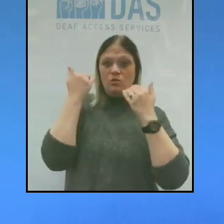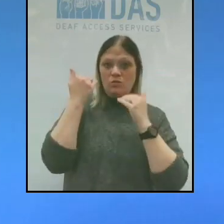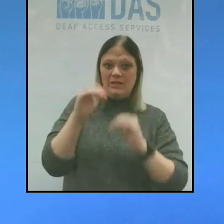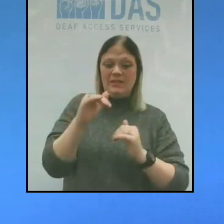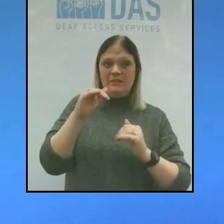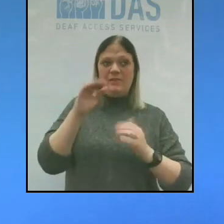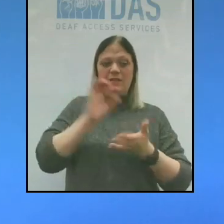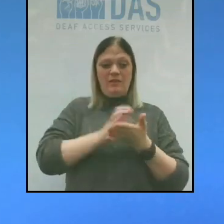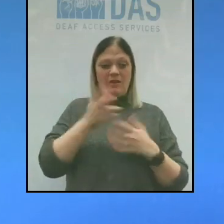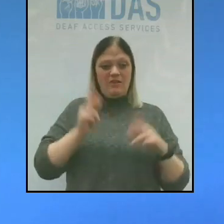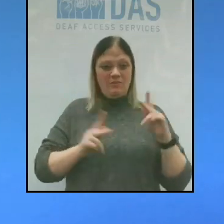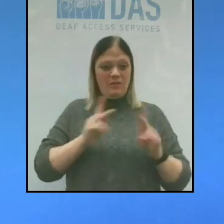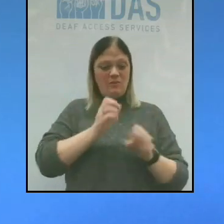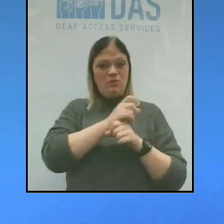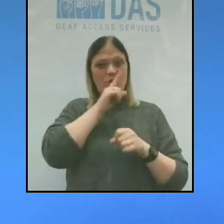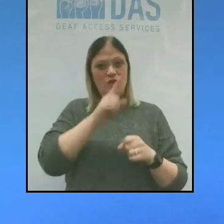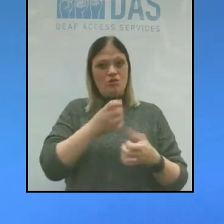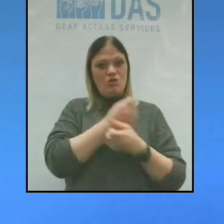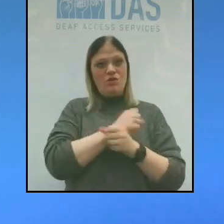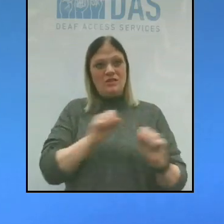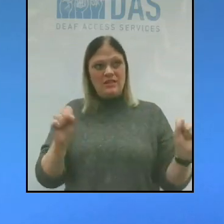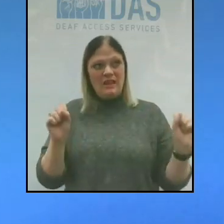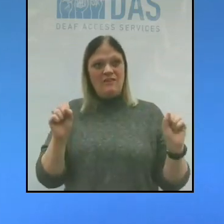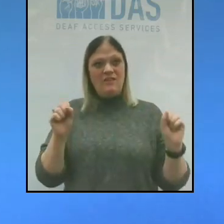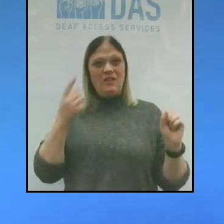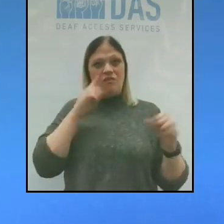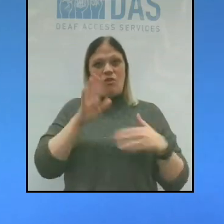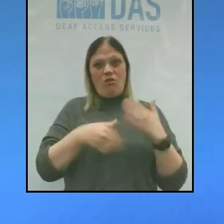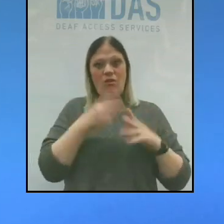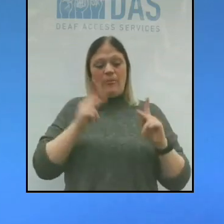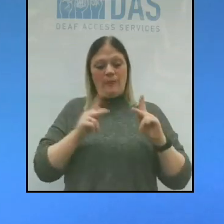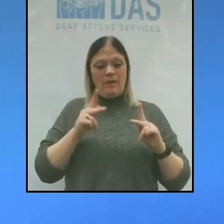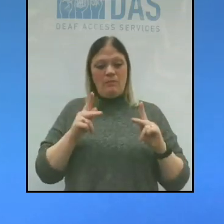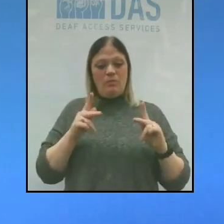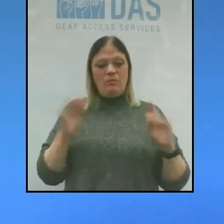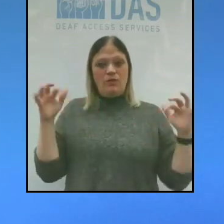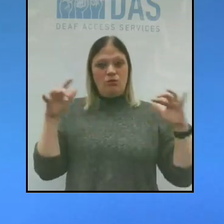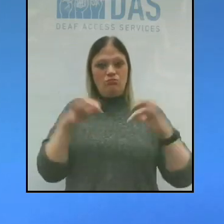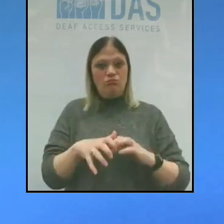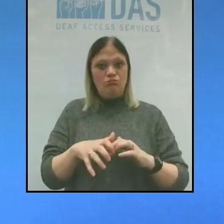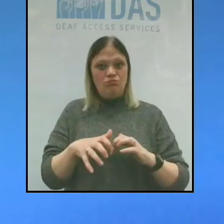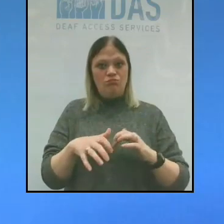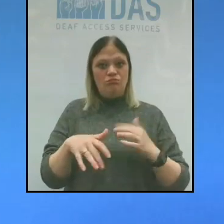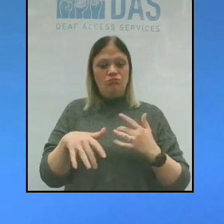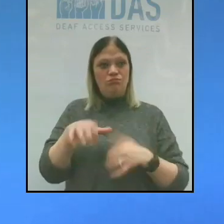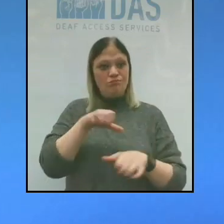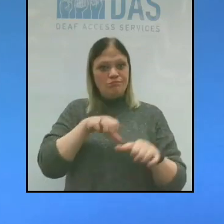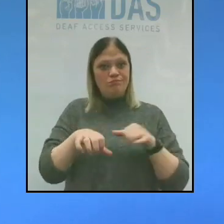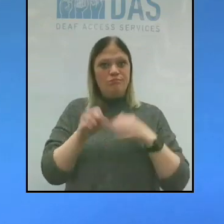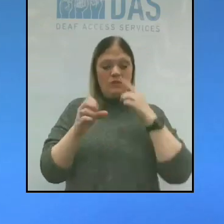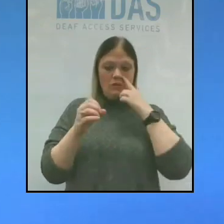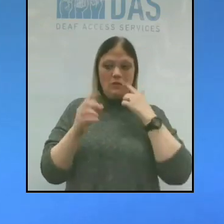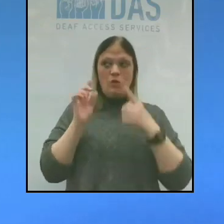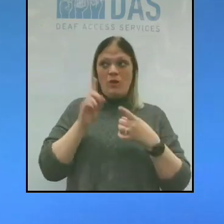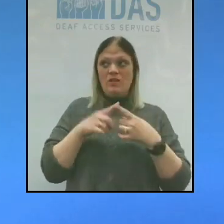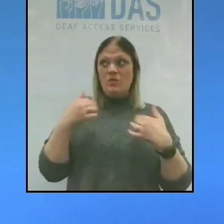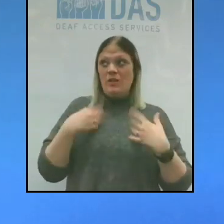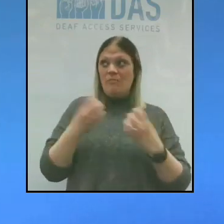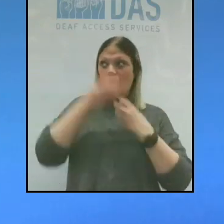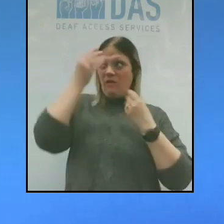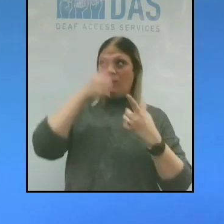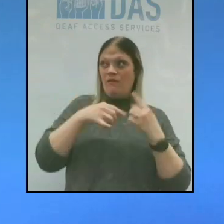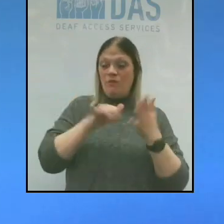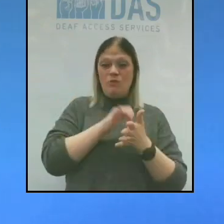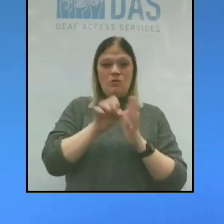capacity, to ensure the safety of their parishioners, their congregation. So until we get further guidance from New York State, I really can't,